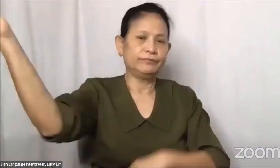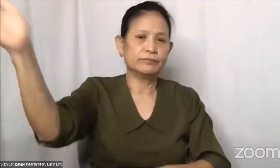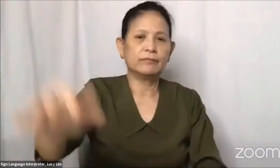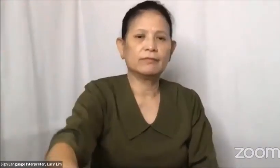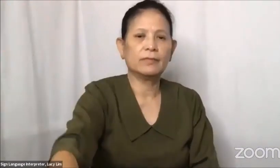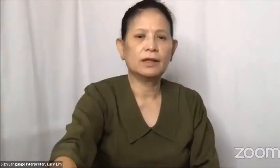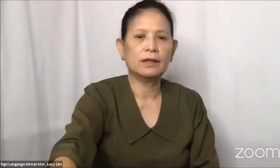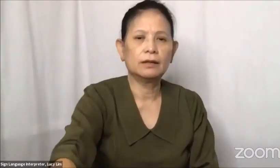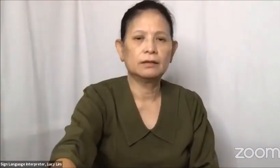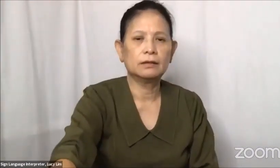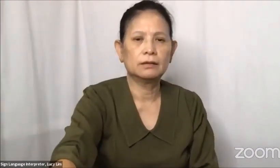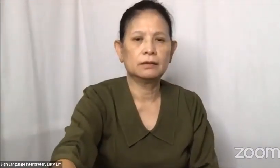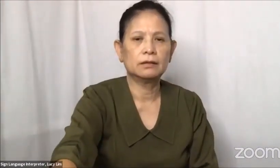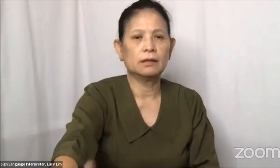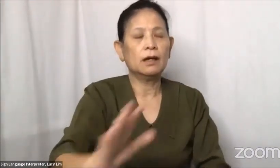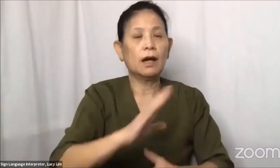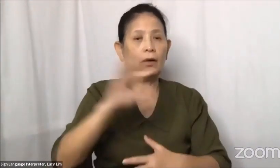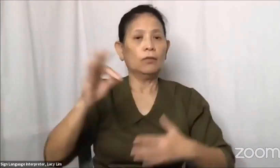of